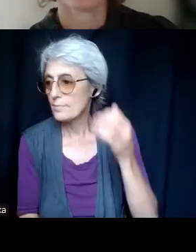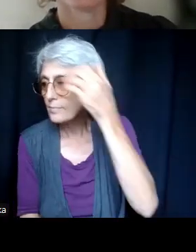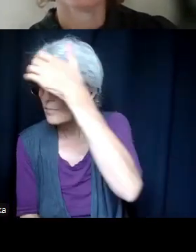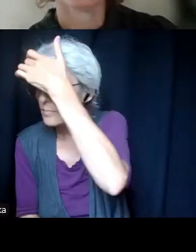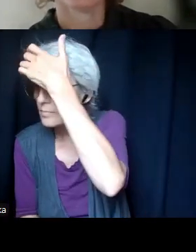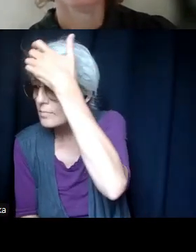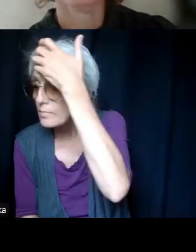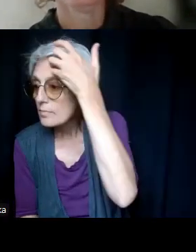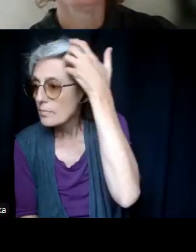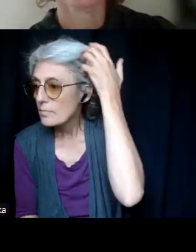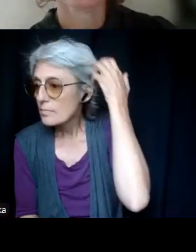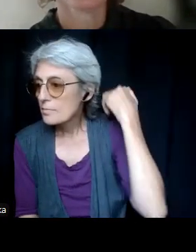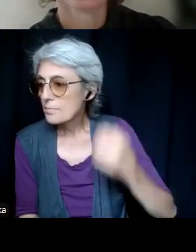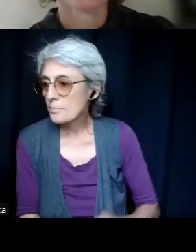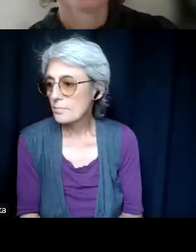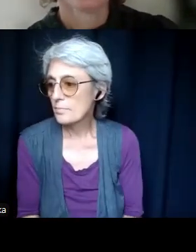next slide, Suzanne.